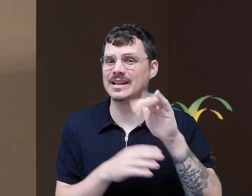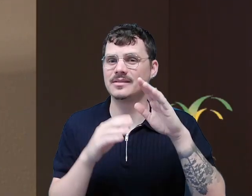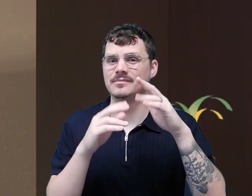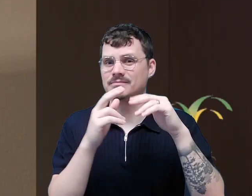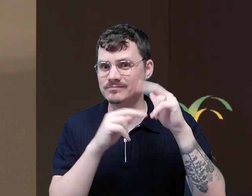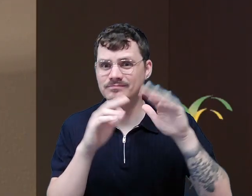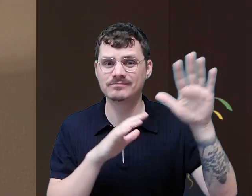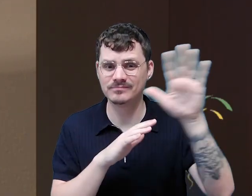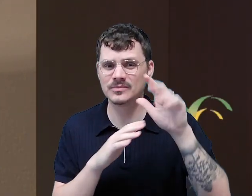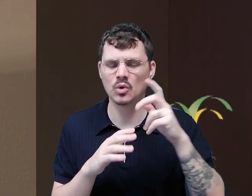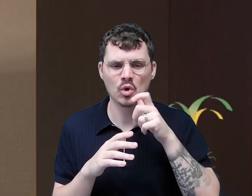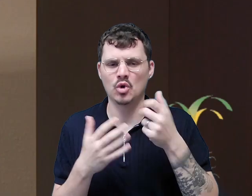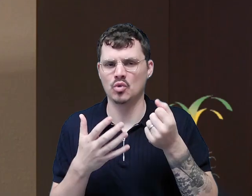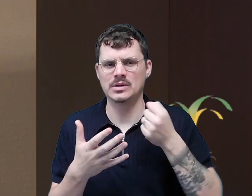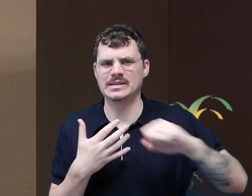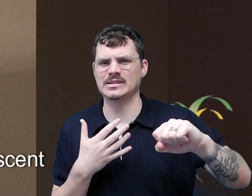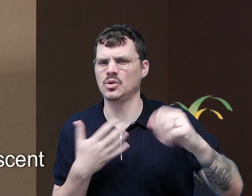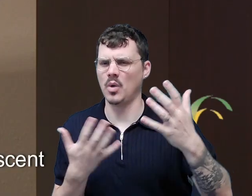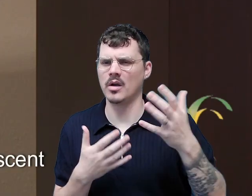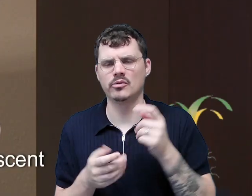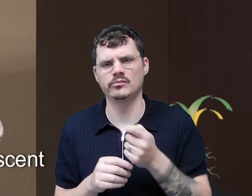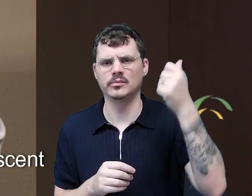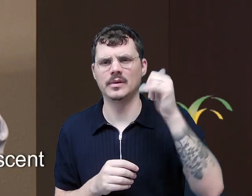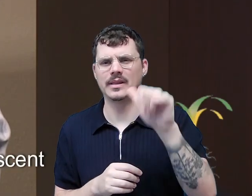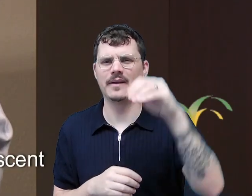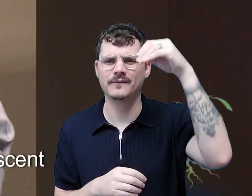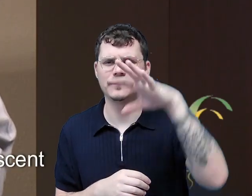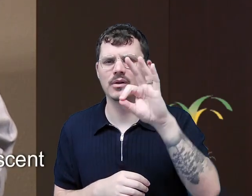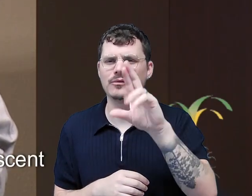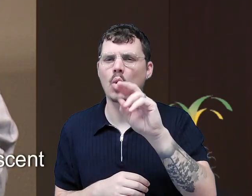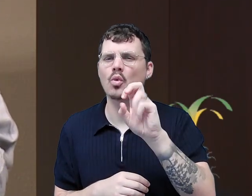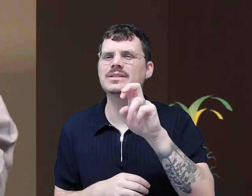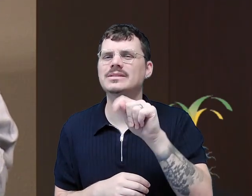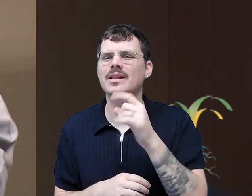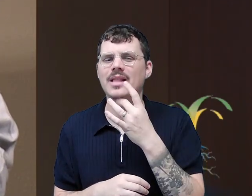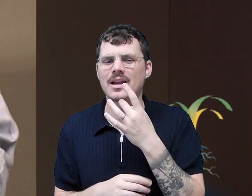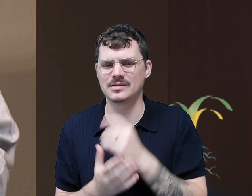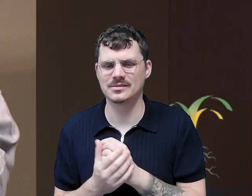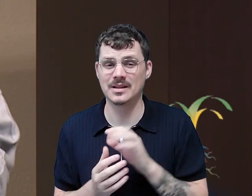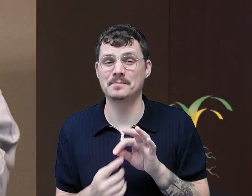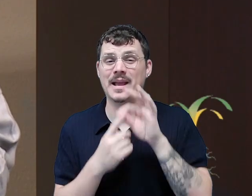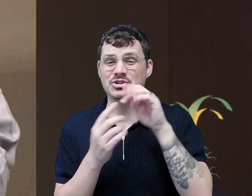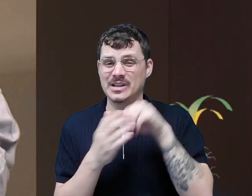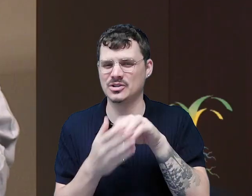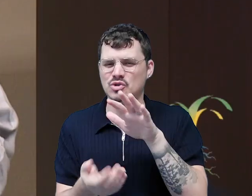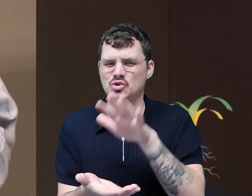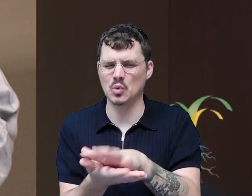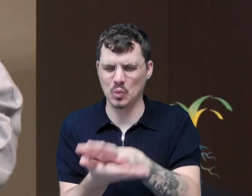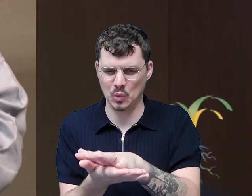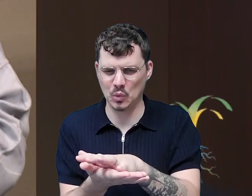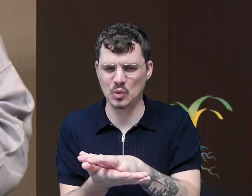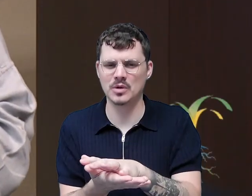facilities are so resistant to things like getting rid of fluorescent lights.